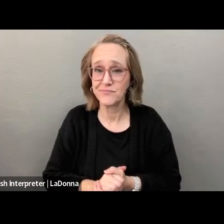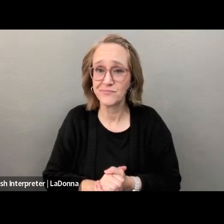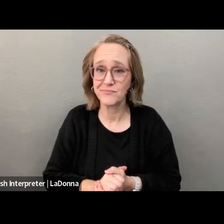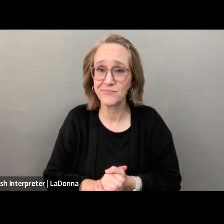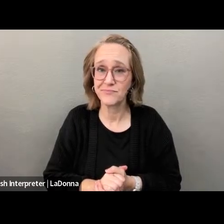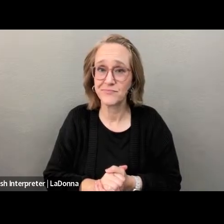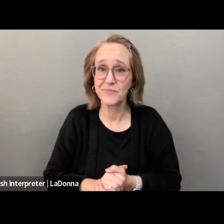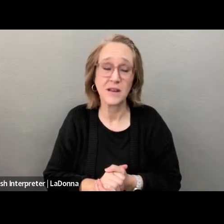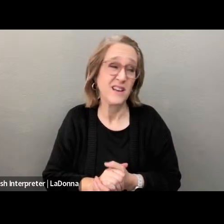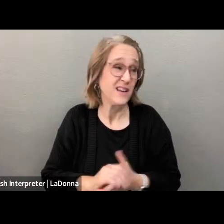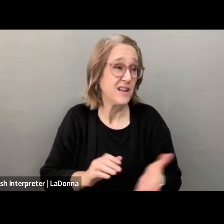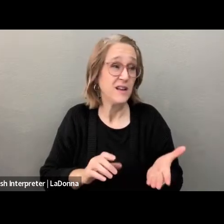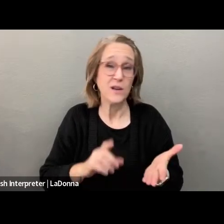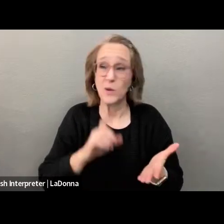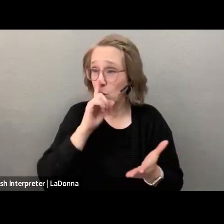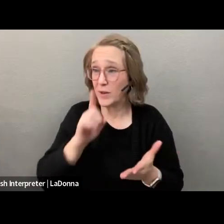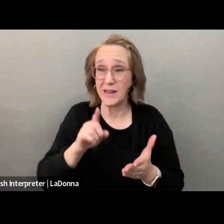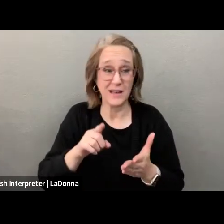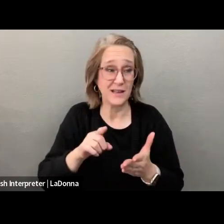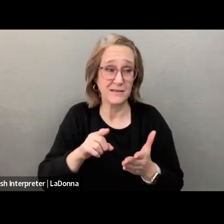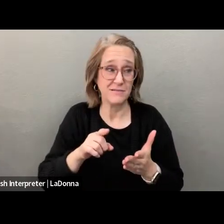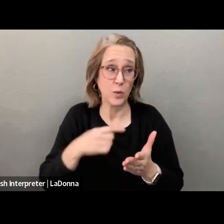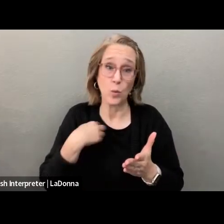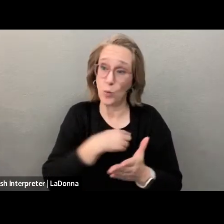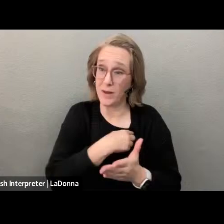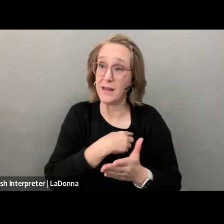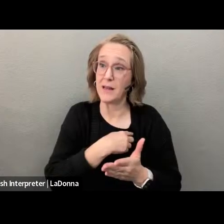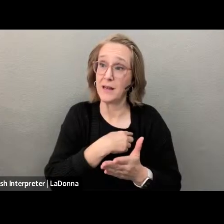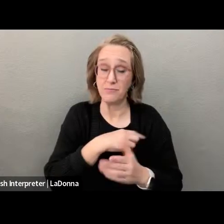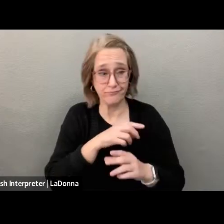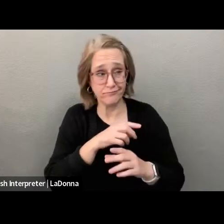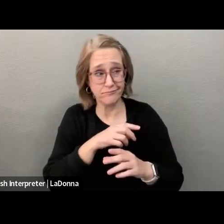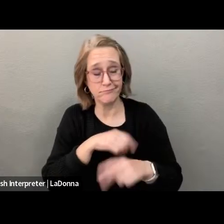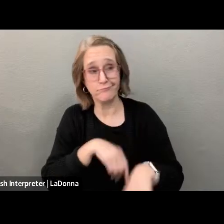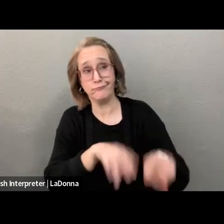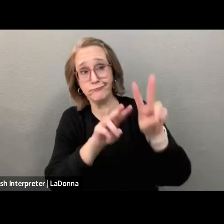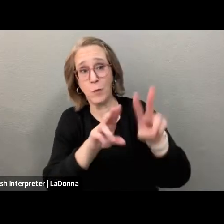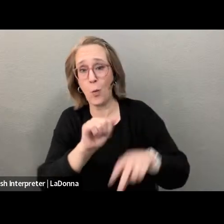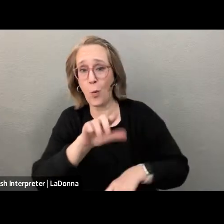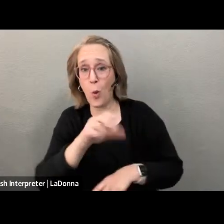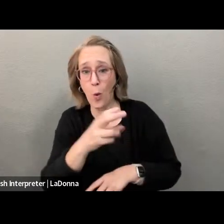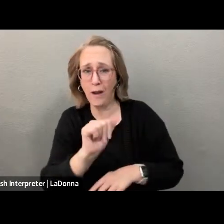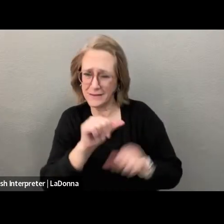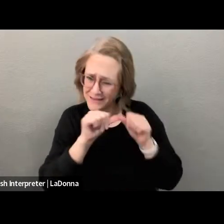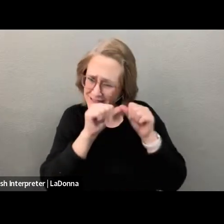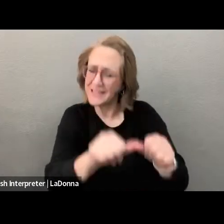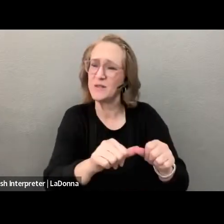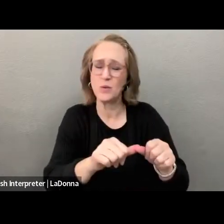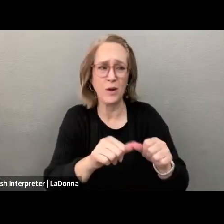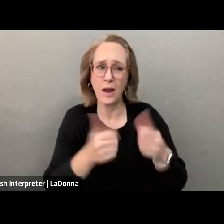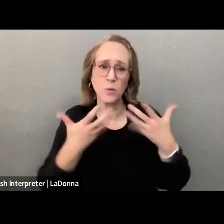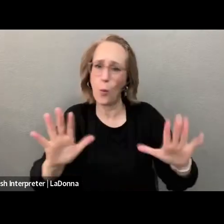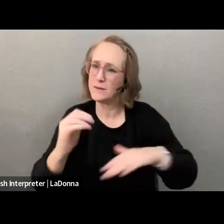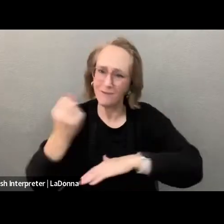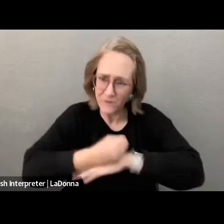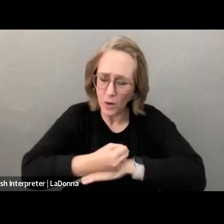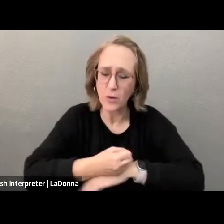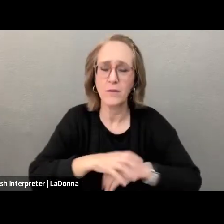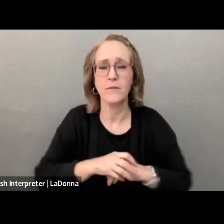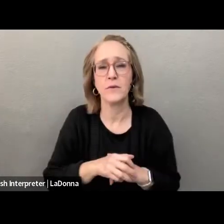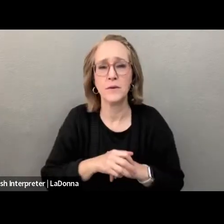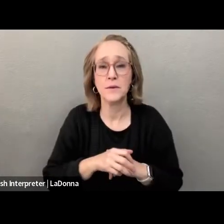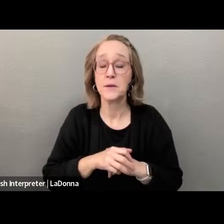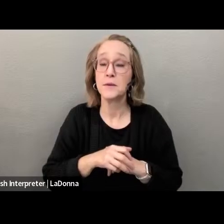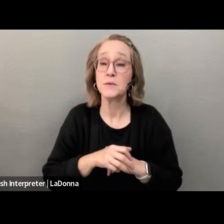see if we can continue and not dissolve. So we are spending our November meeting